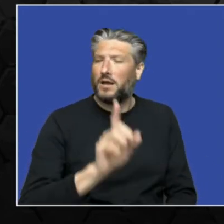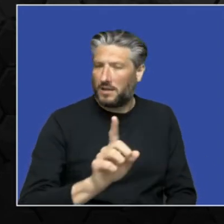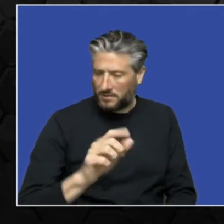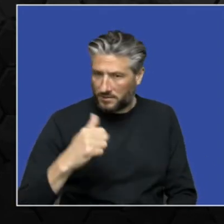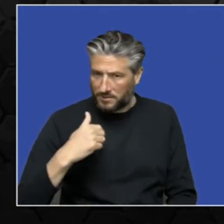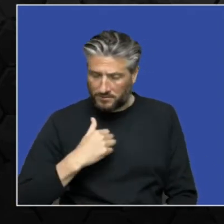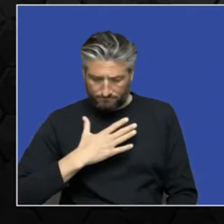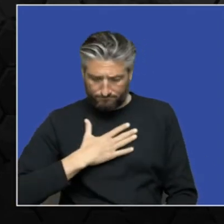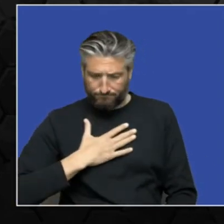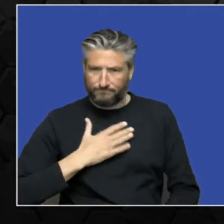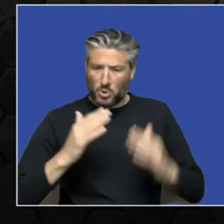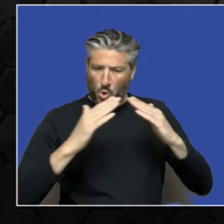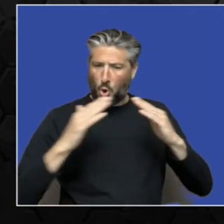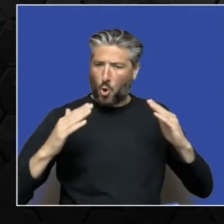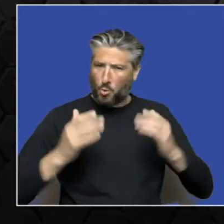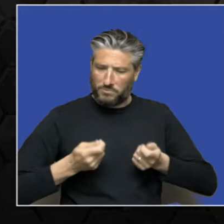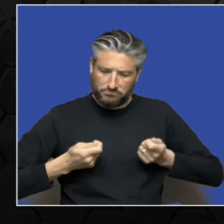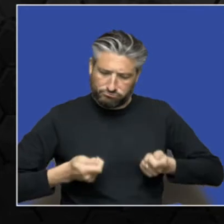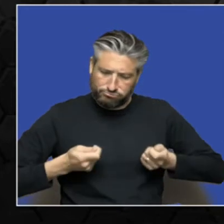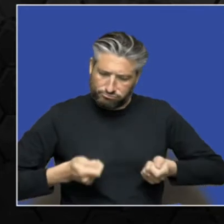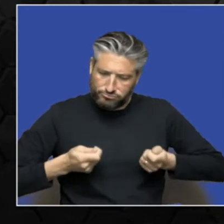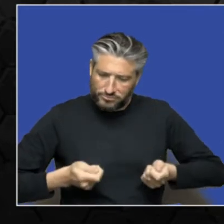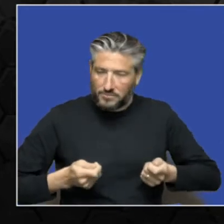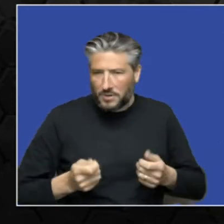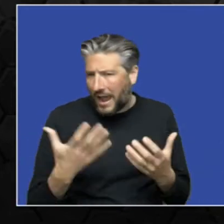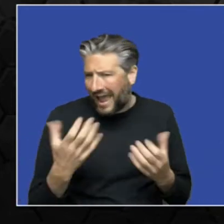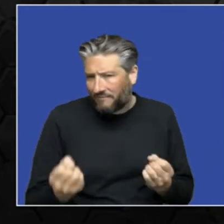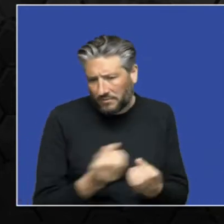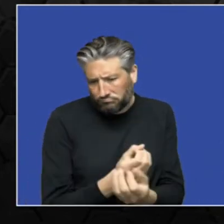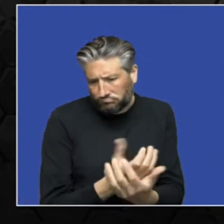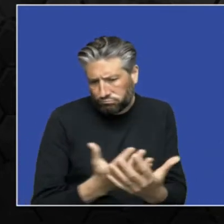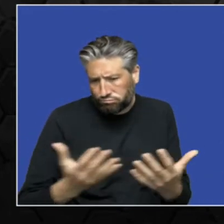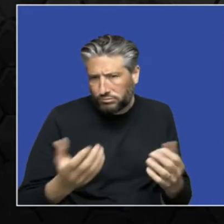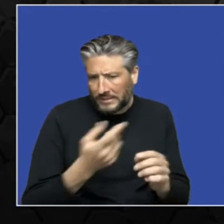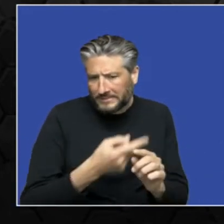different items as well.